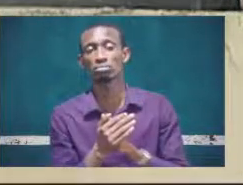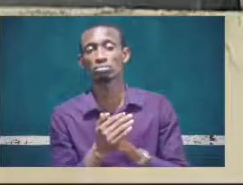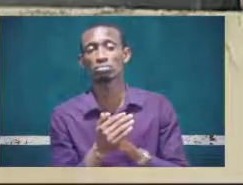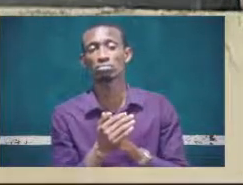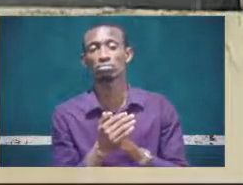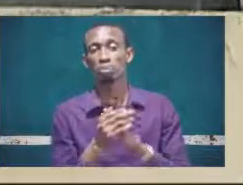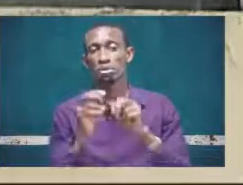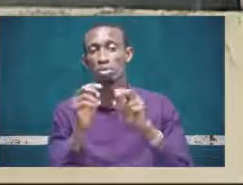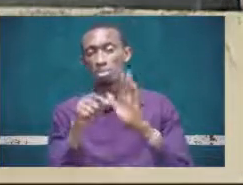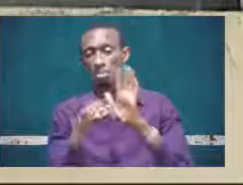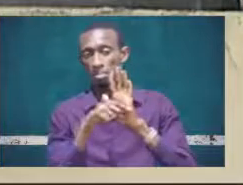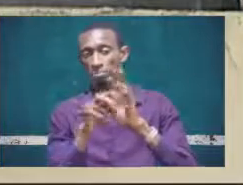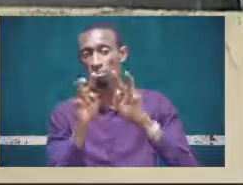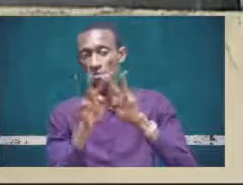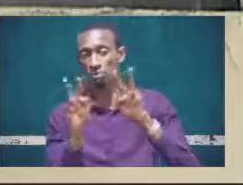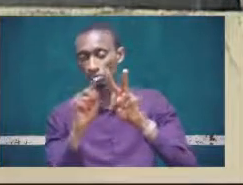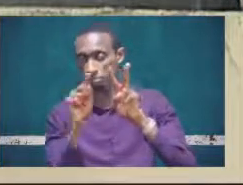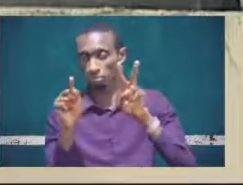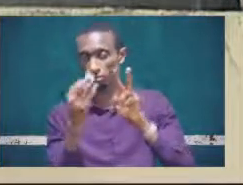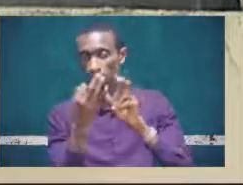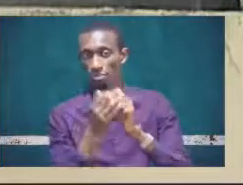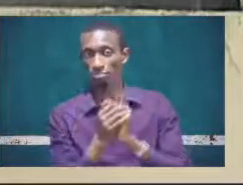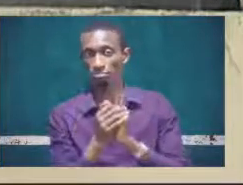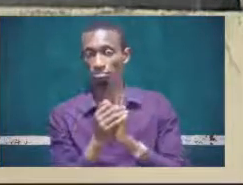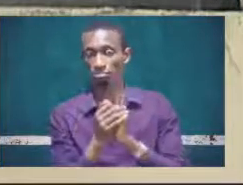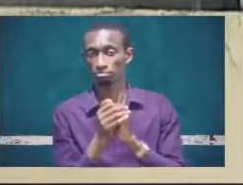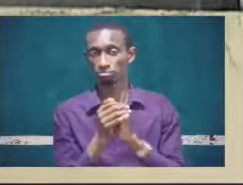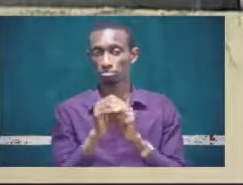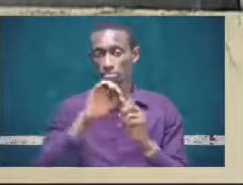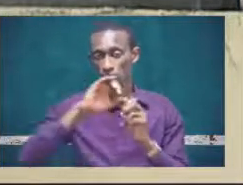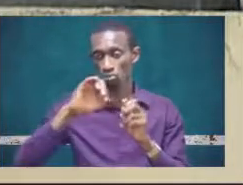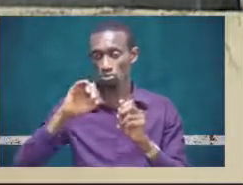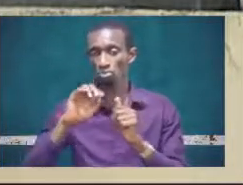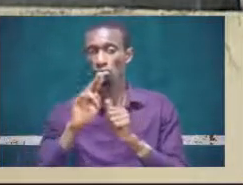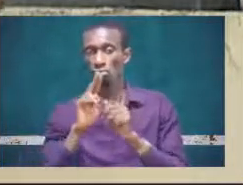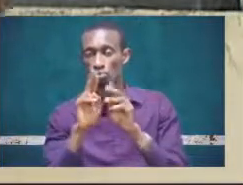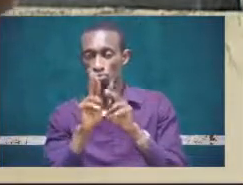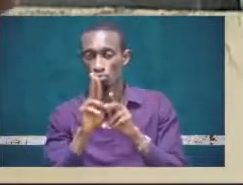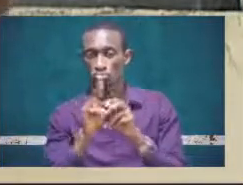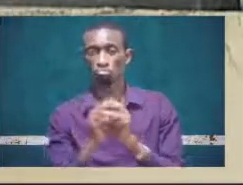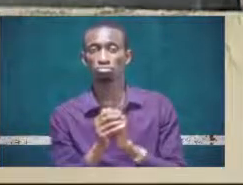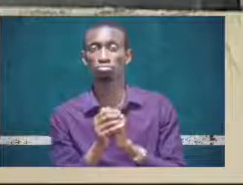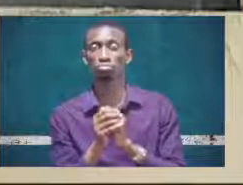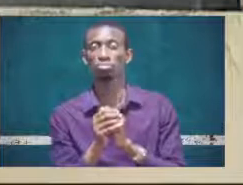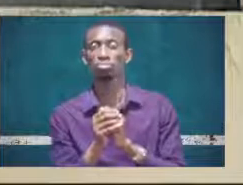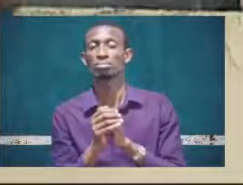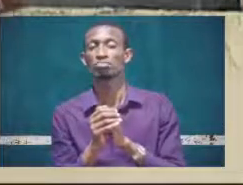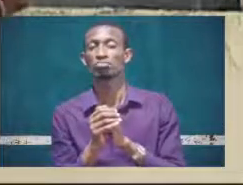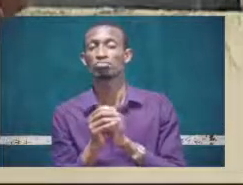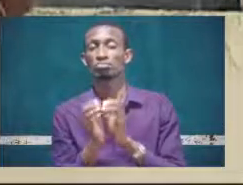Opened, union from -1 up to 1, union